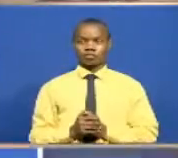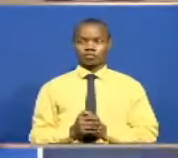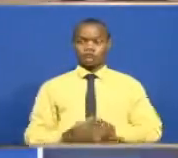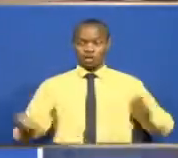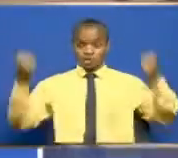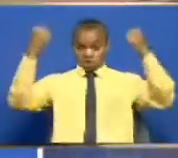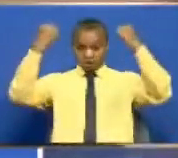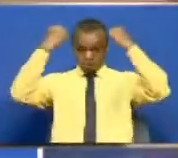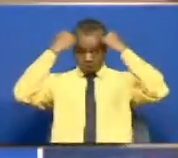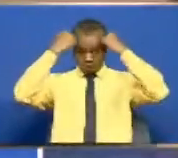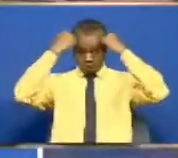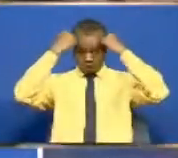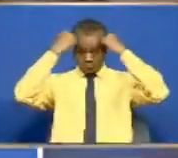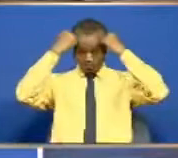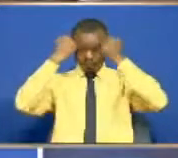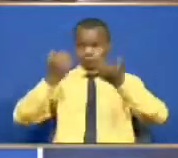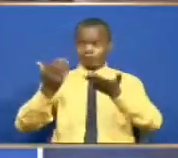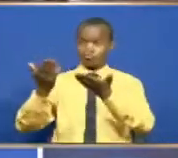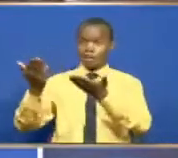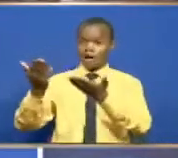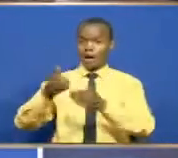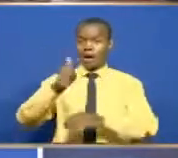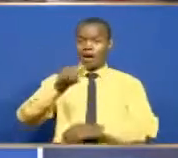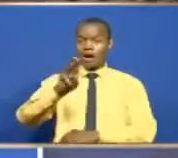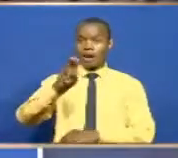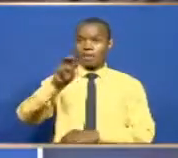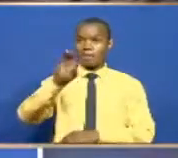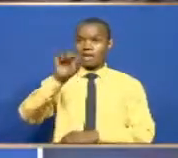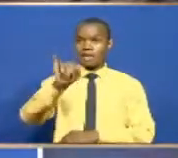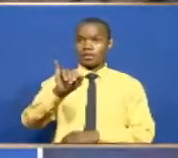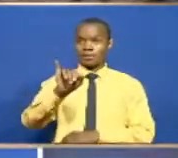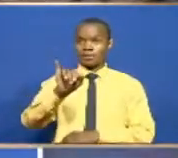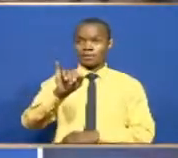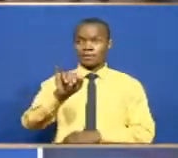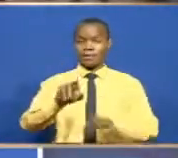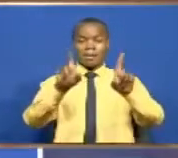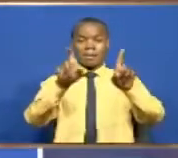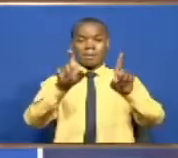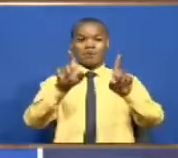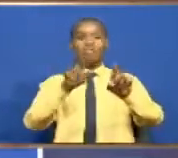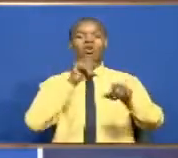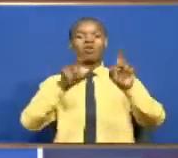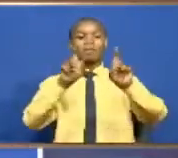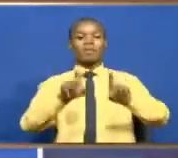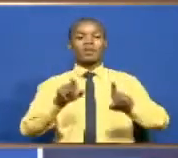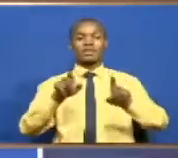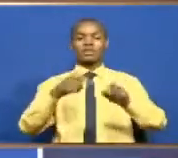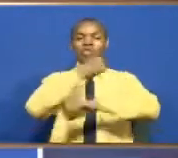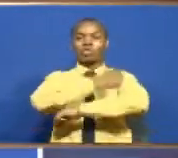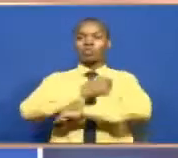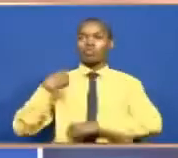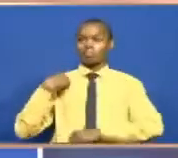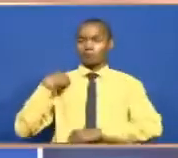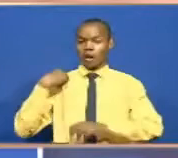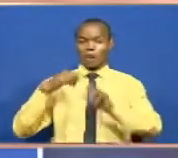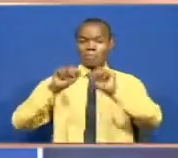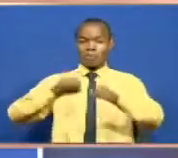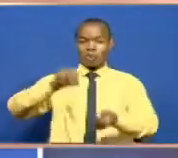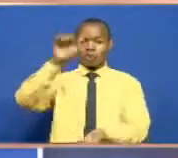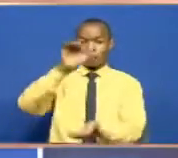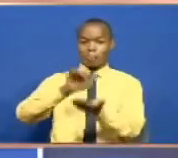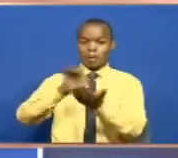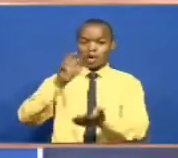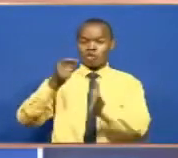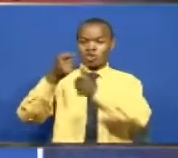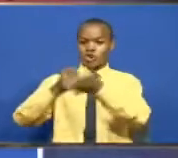Learners at Naibo Amani Primary School are not required to wear a school uniform to reduce the cost of enrolling in school